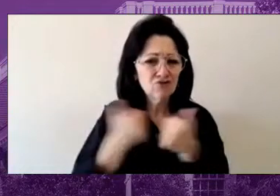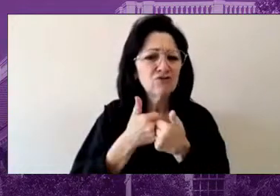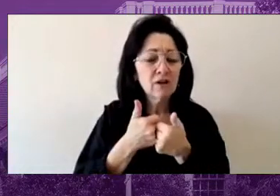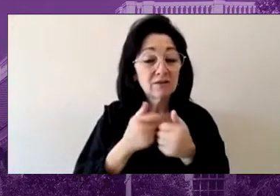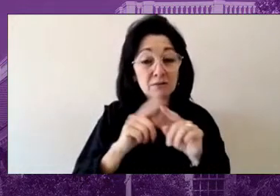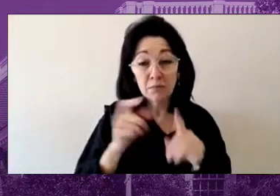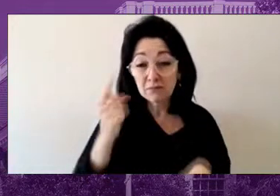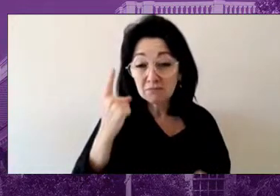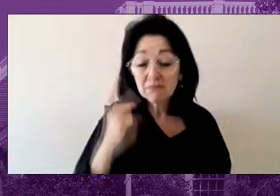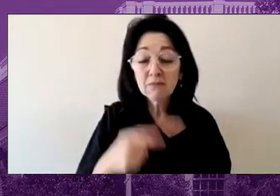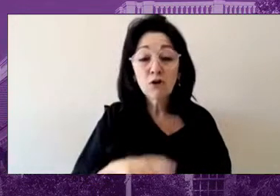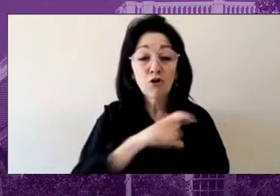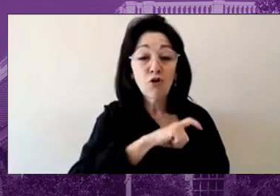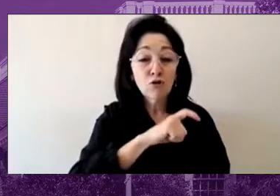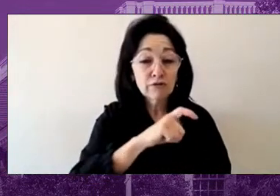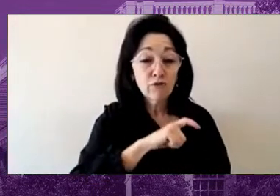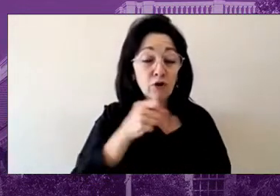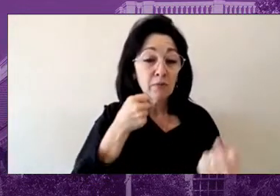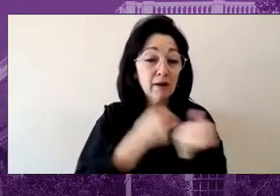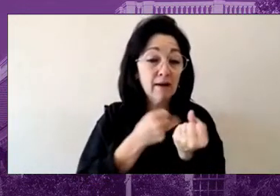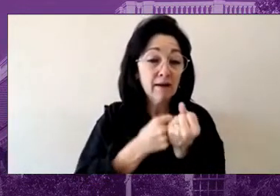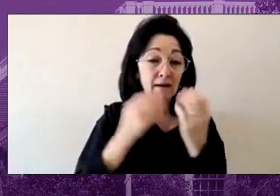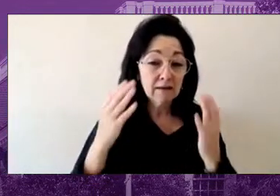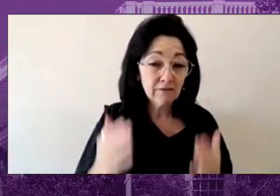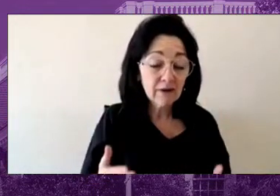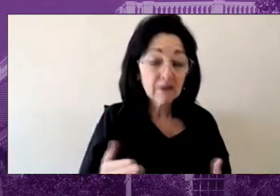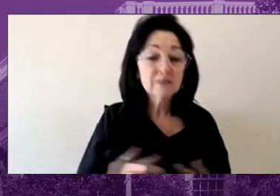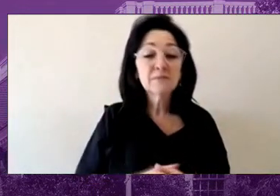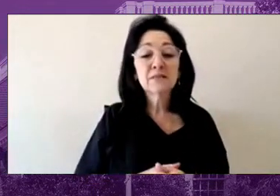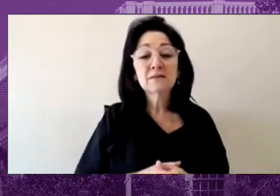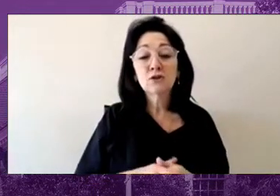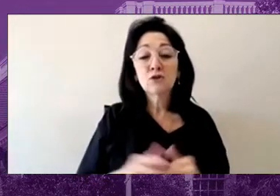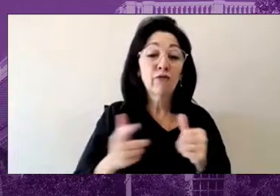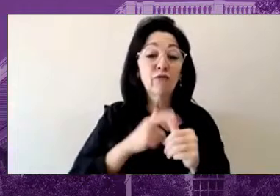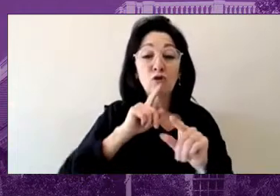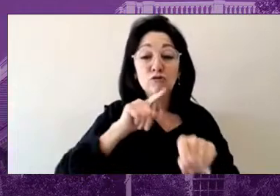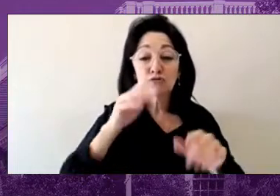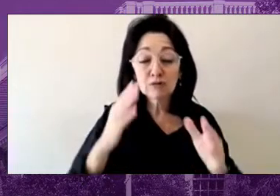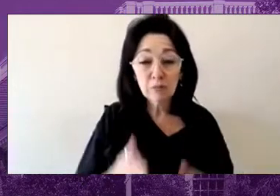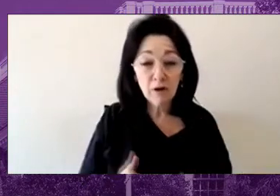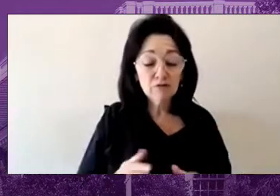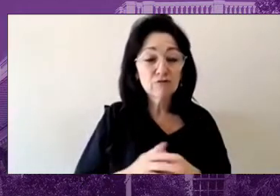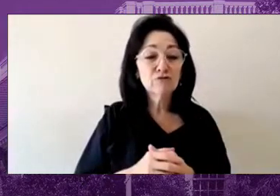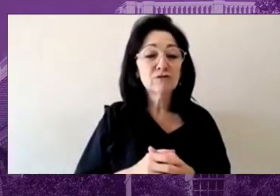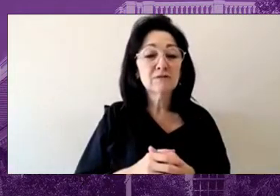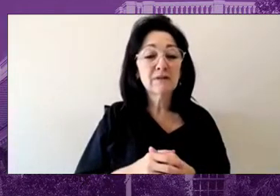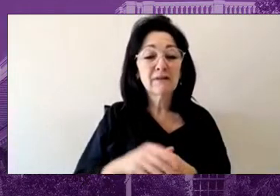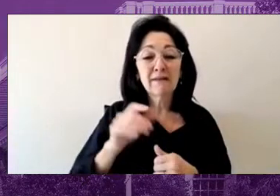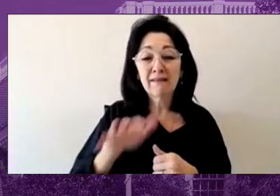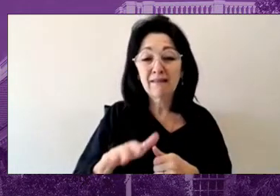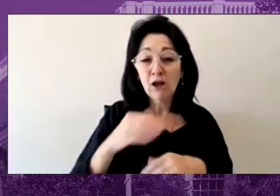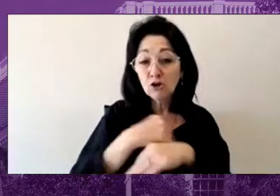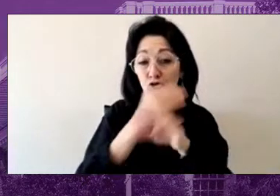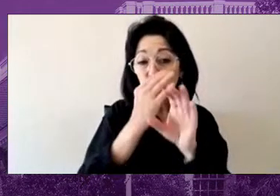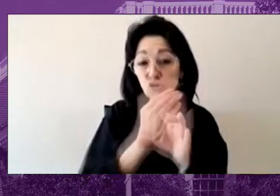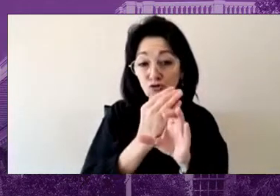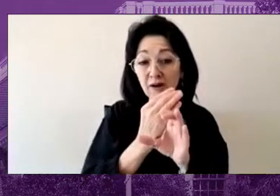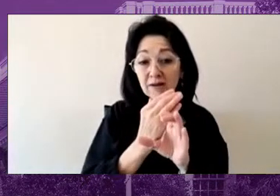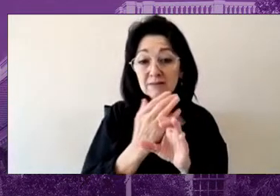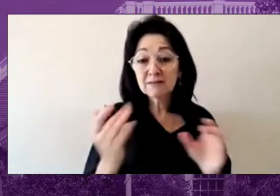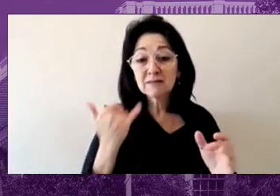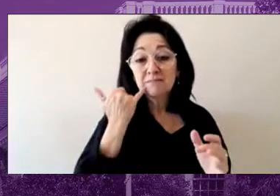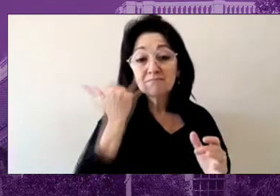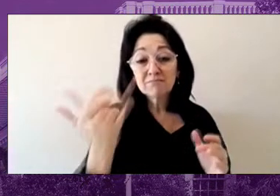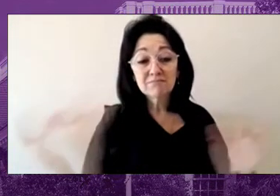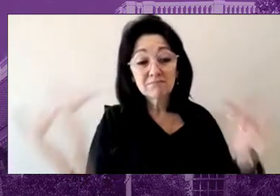enforcement, the advocates, the medical community, the crisis hotline people have continued to respond to domestic